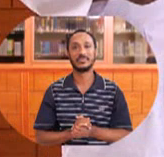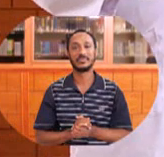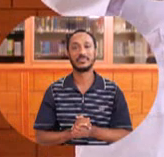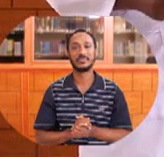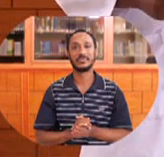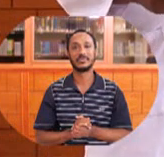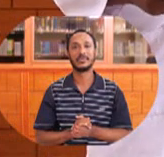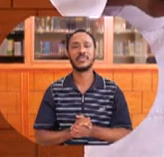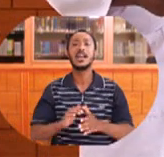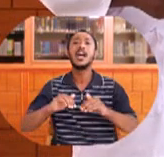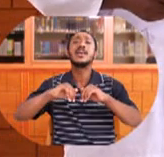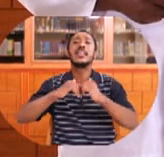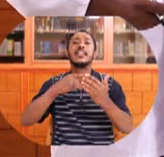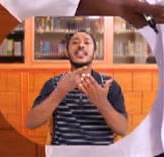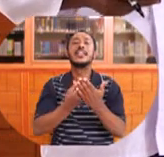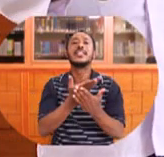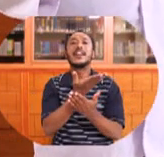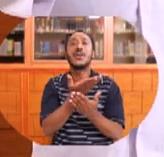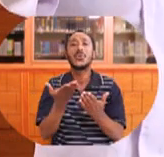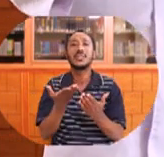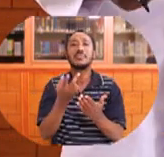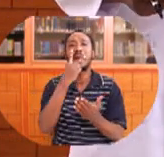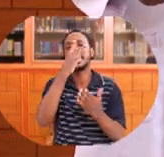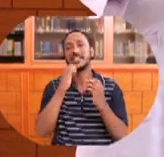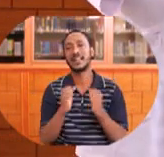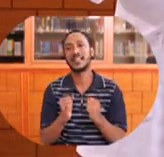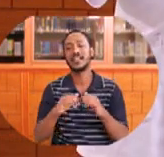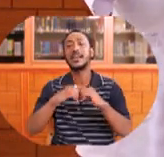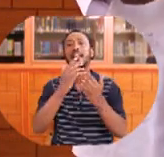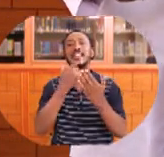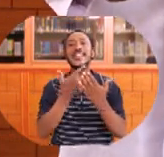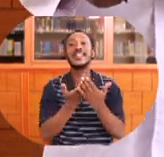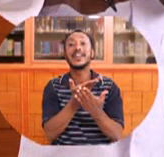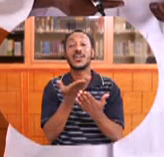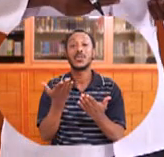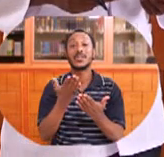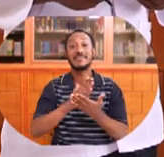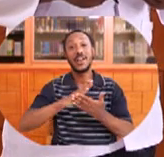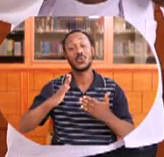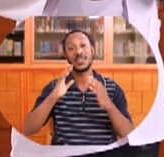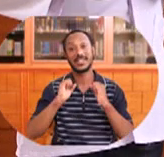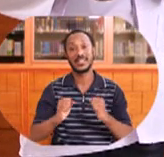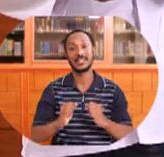can we treat or how can we remove this hardness of water?